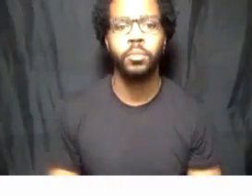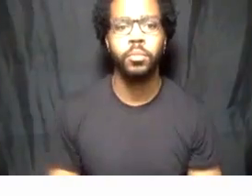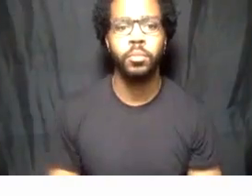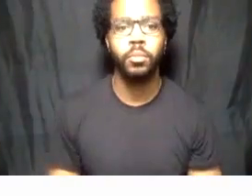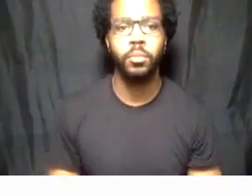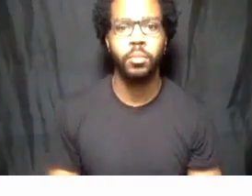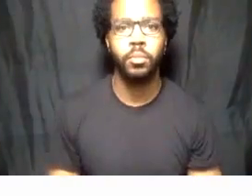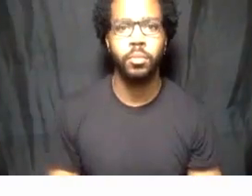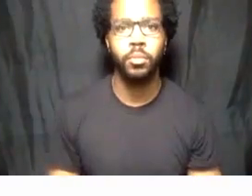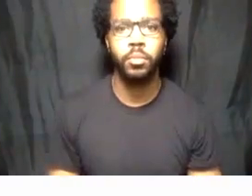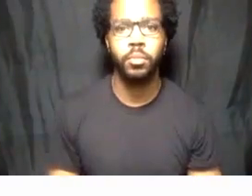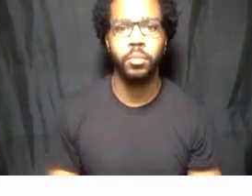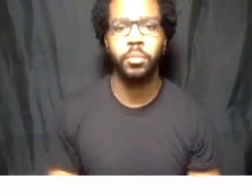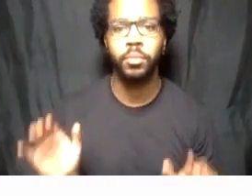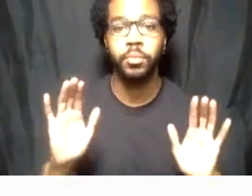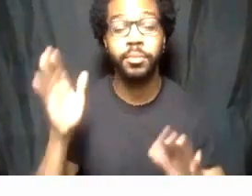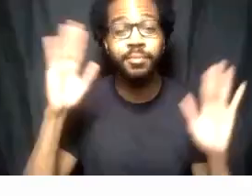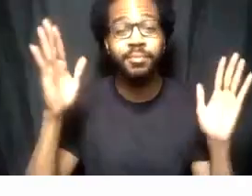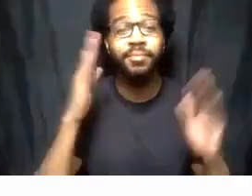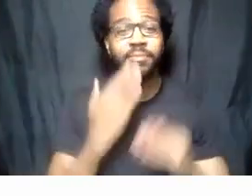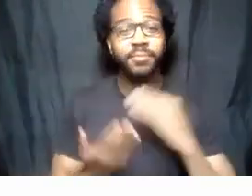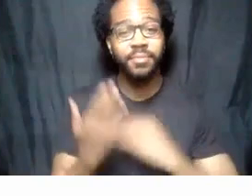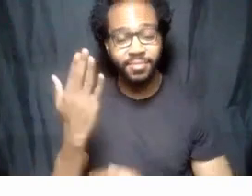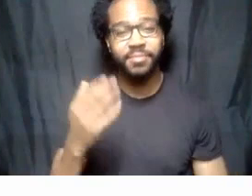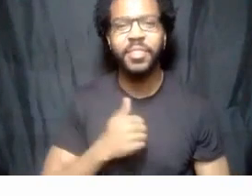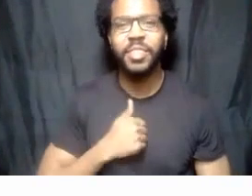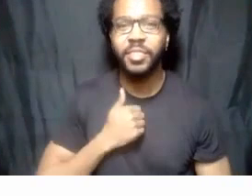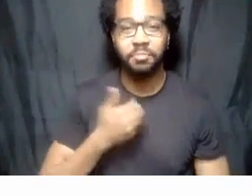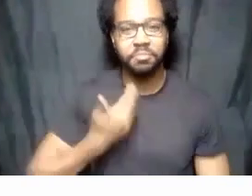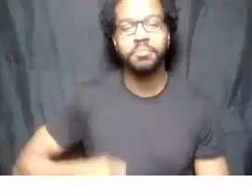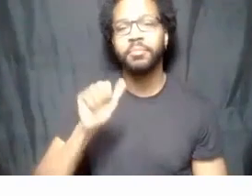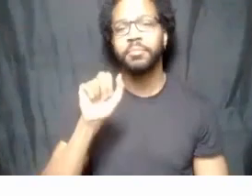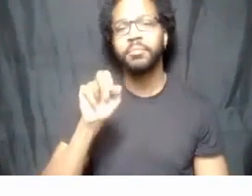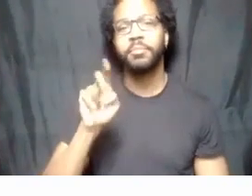some confusion apparently about our link.